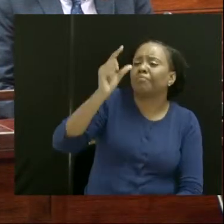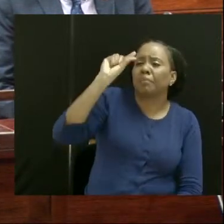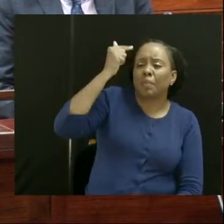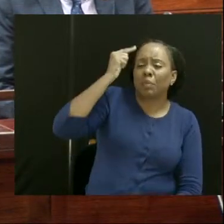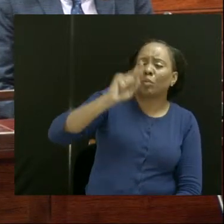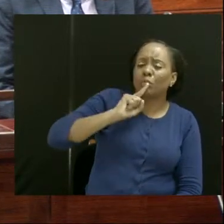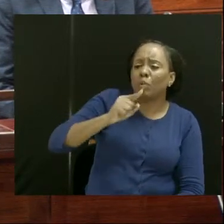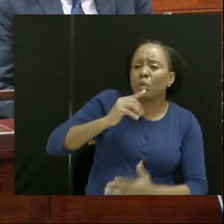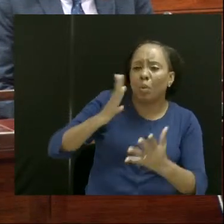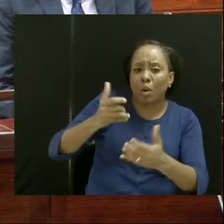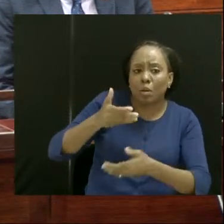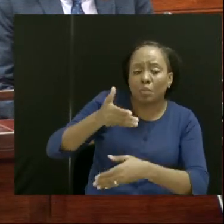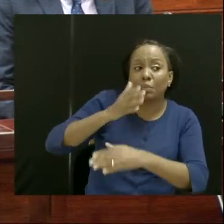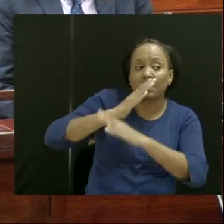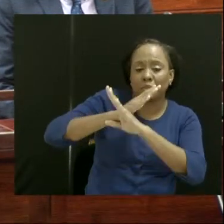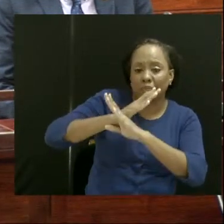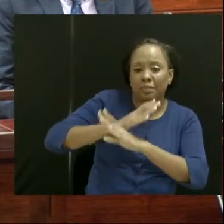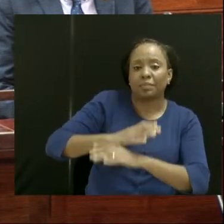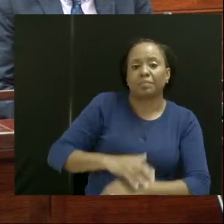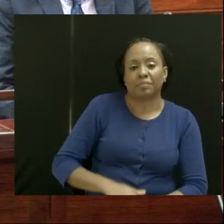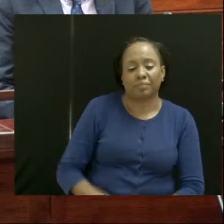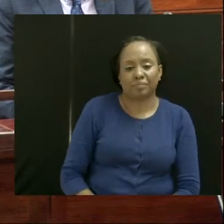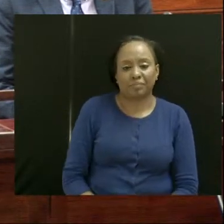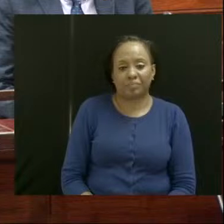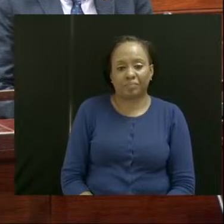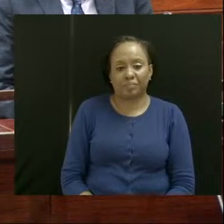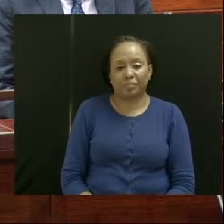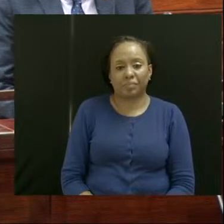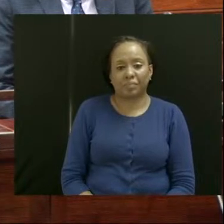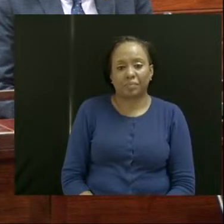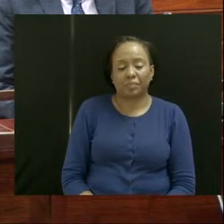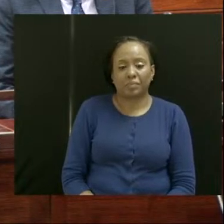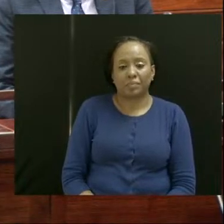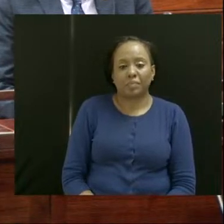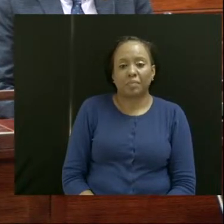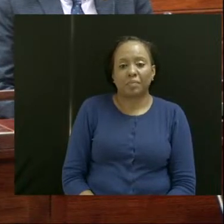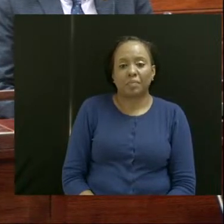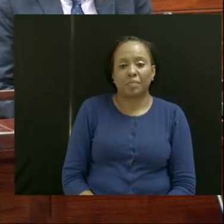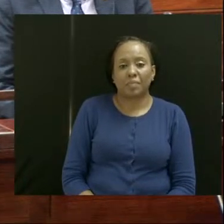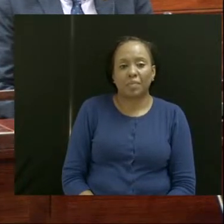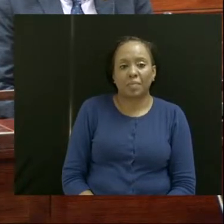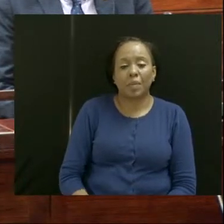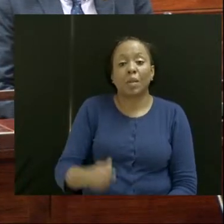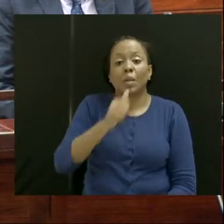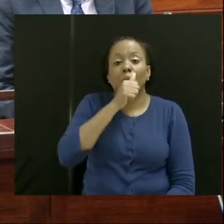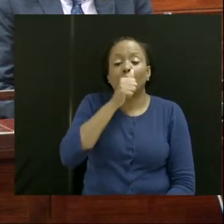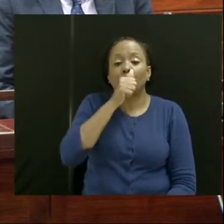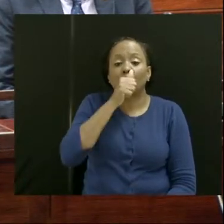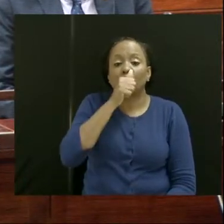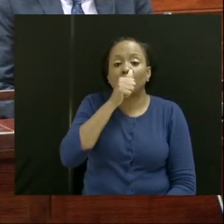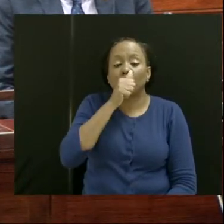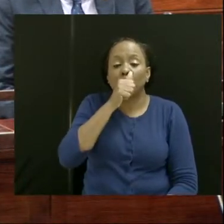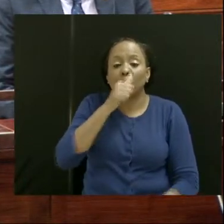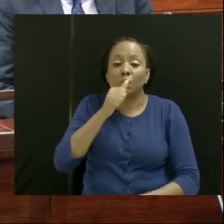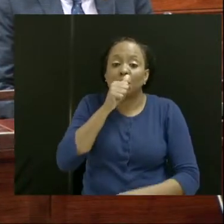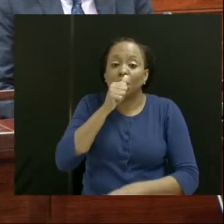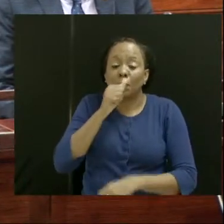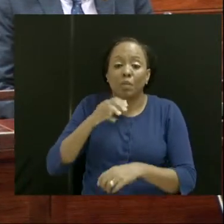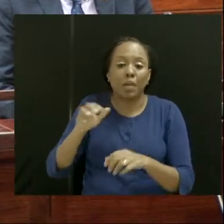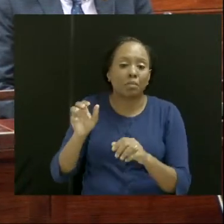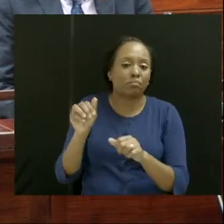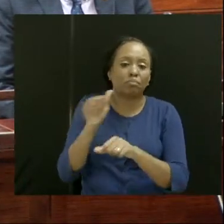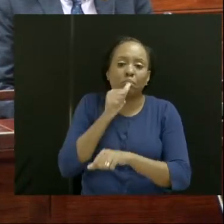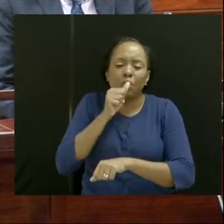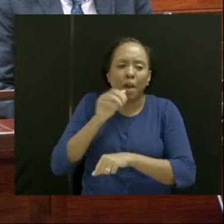step up to the plate in the absence of private sector economic activity and by its capital works